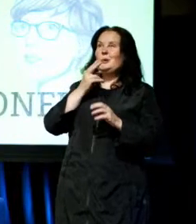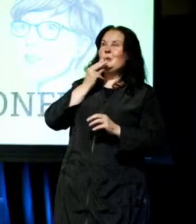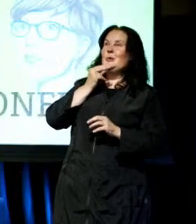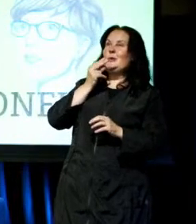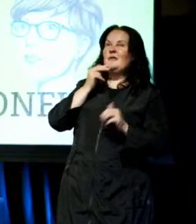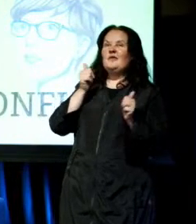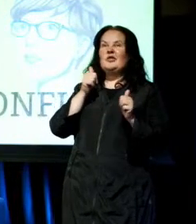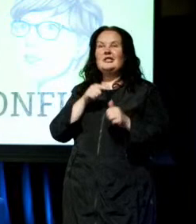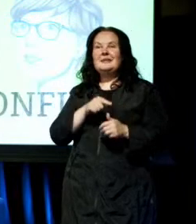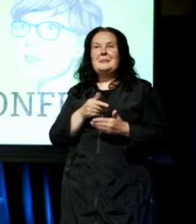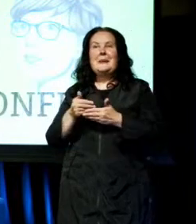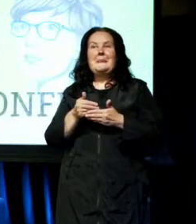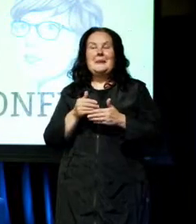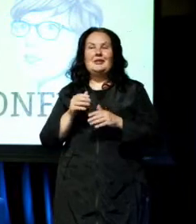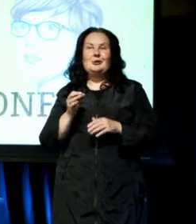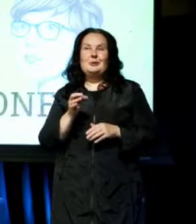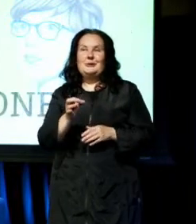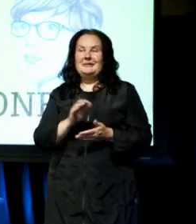it wasn't a young puppy.